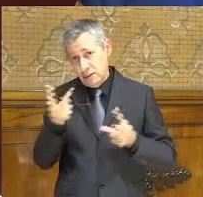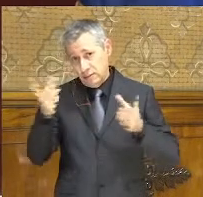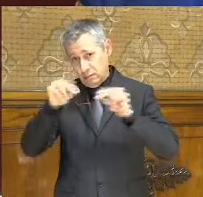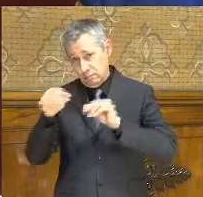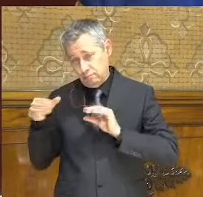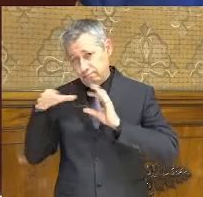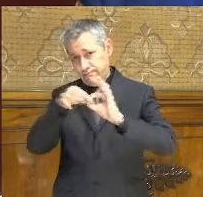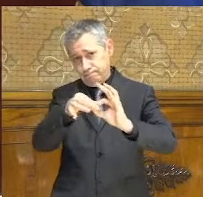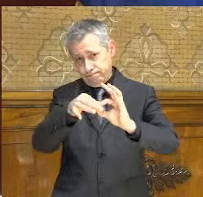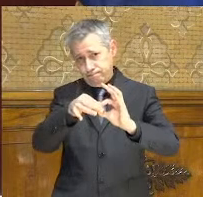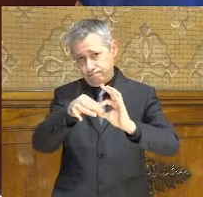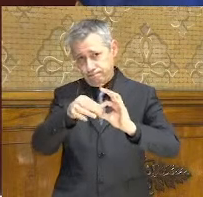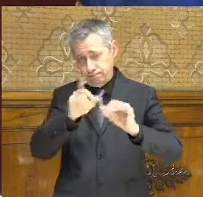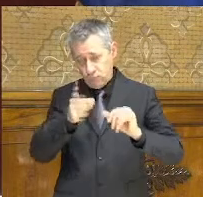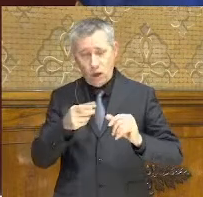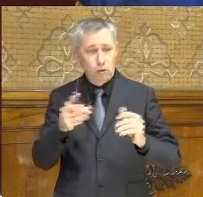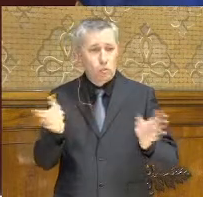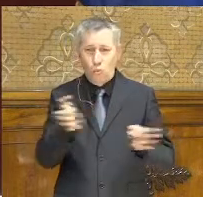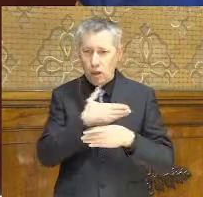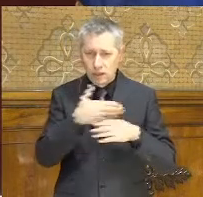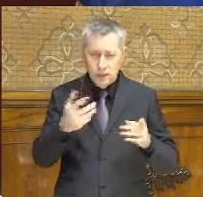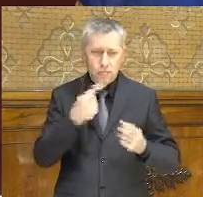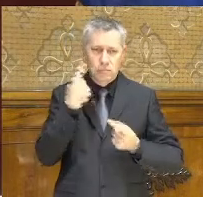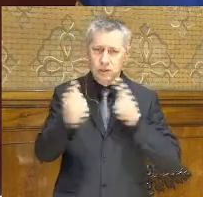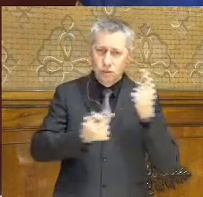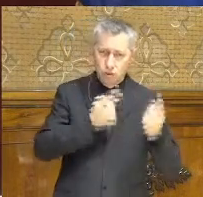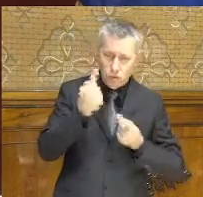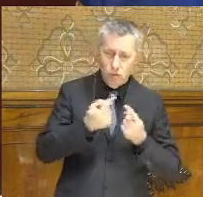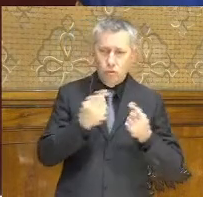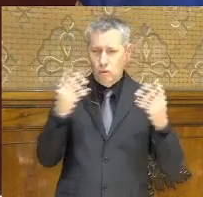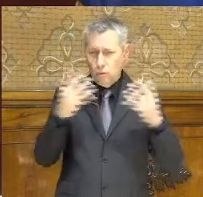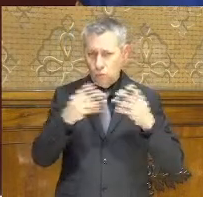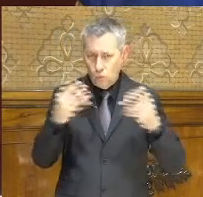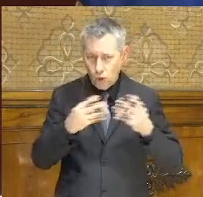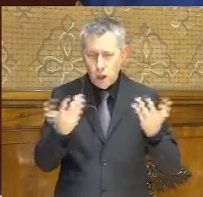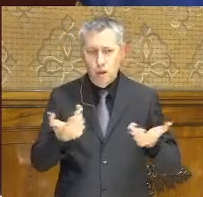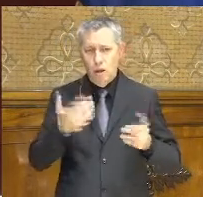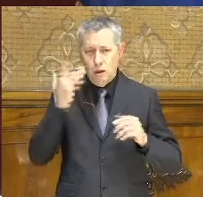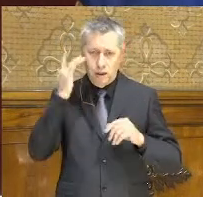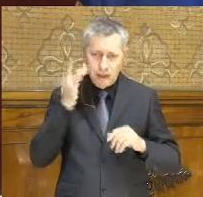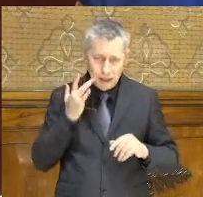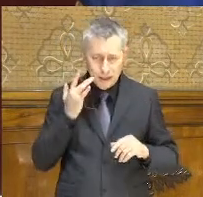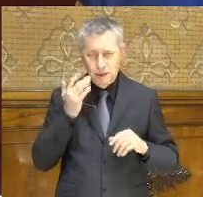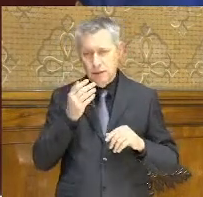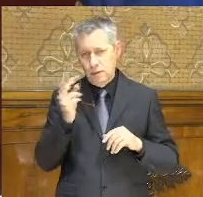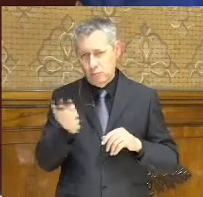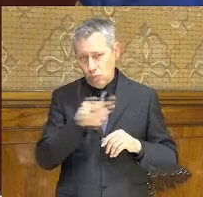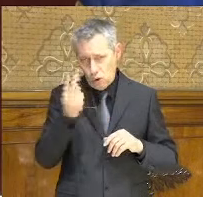warlike circumstances that involve the risk of fatality.